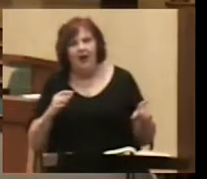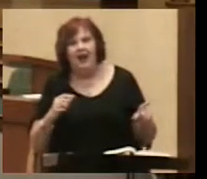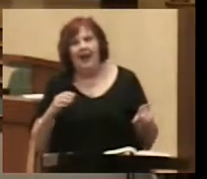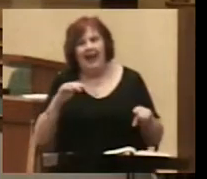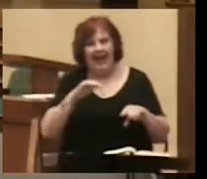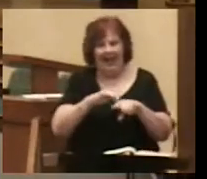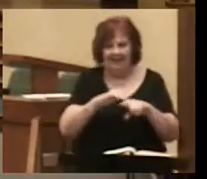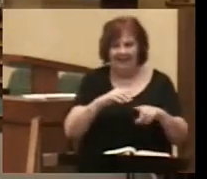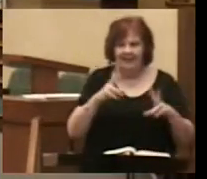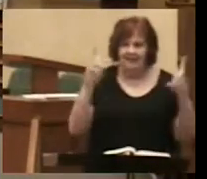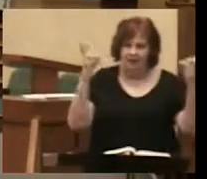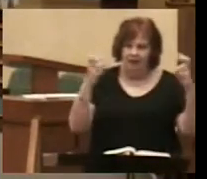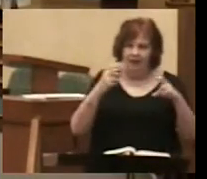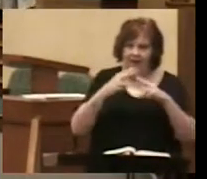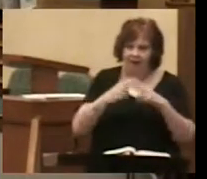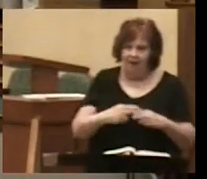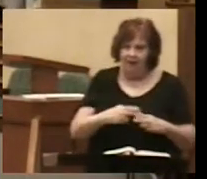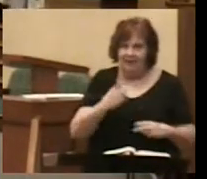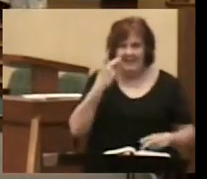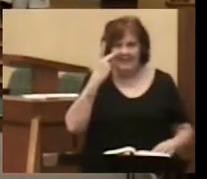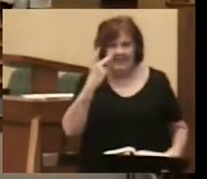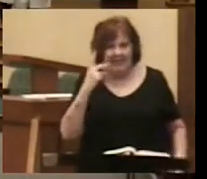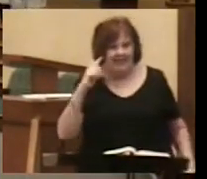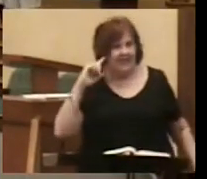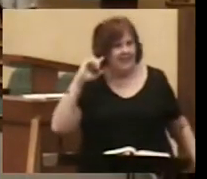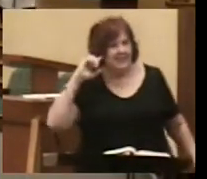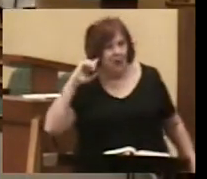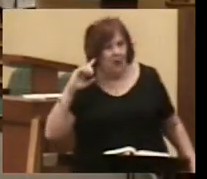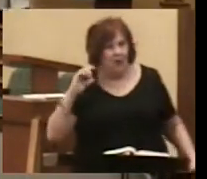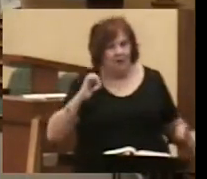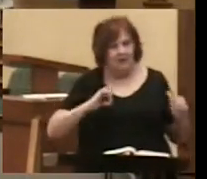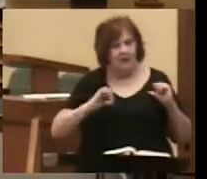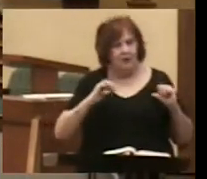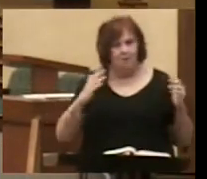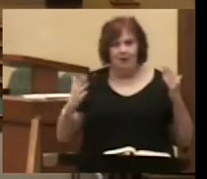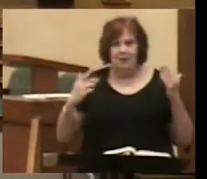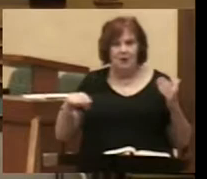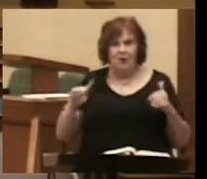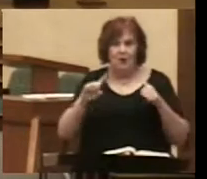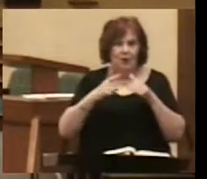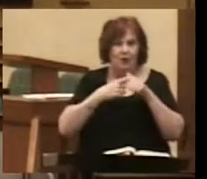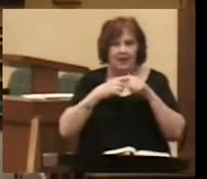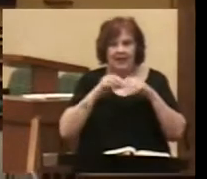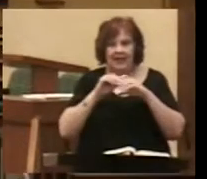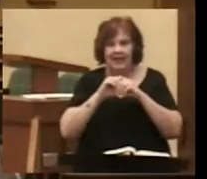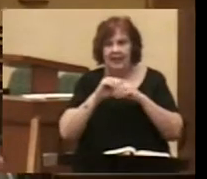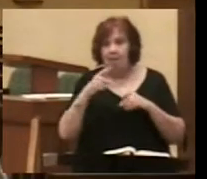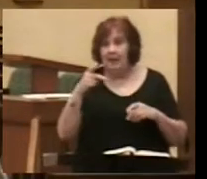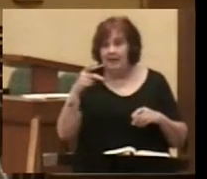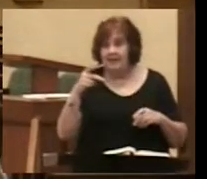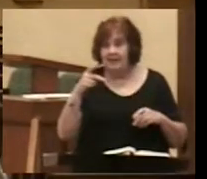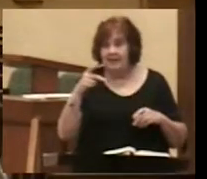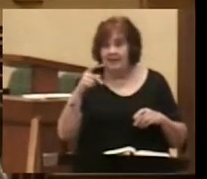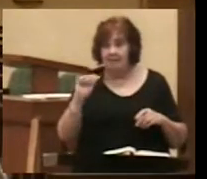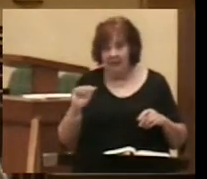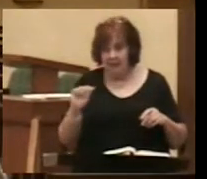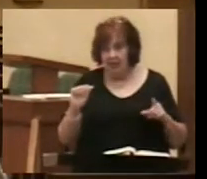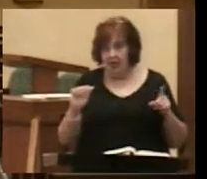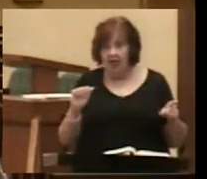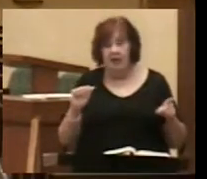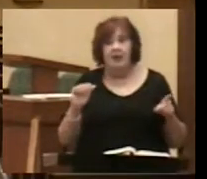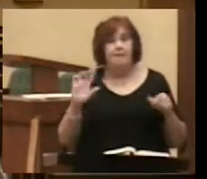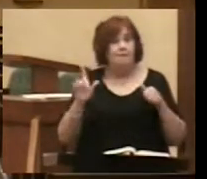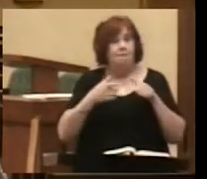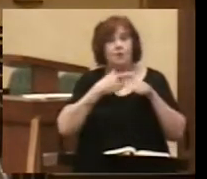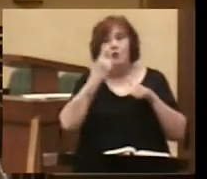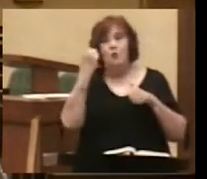Sound Theater." Or maybe you've been to the original Sight and Sound Theater in Lancaster, Pennsylvania. It was in